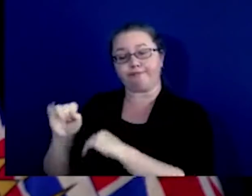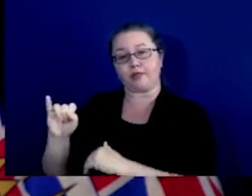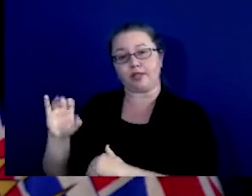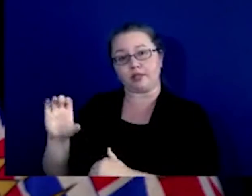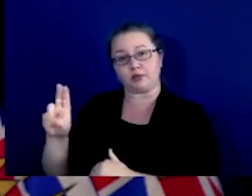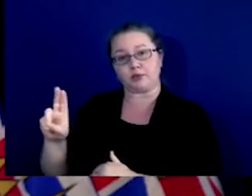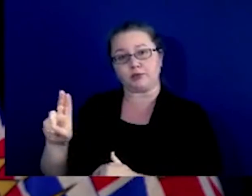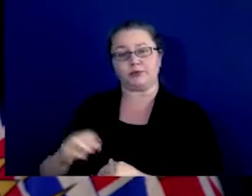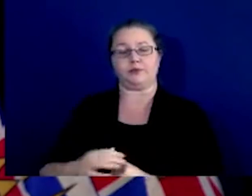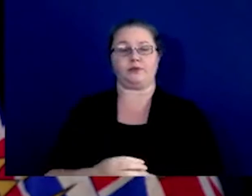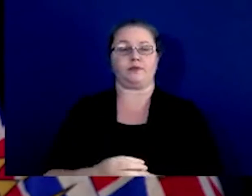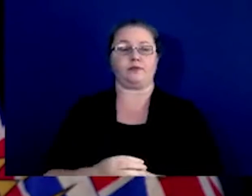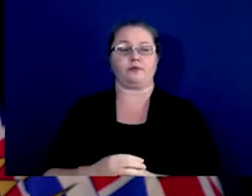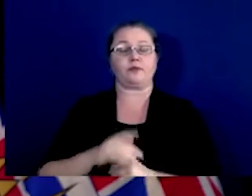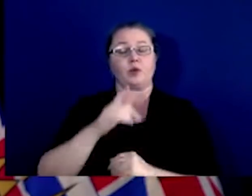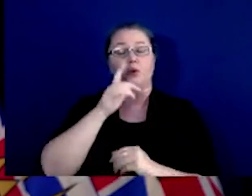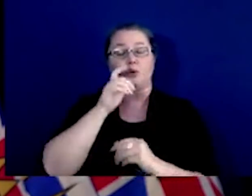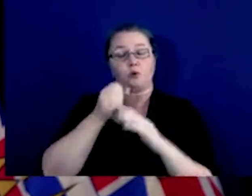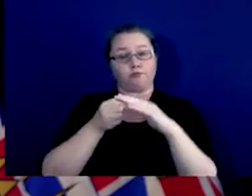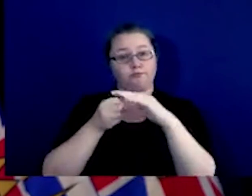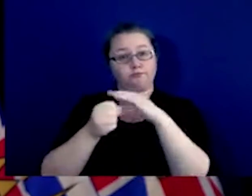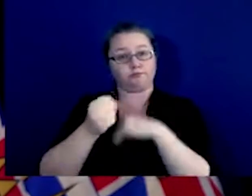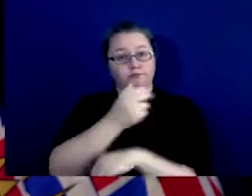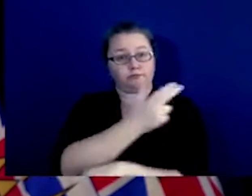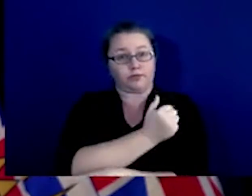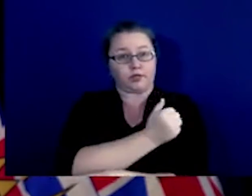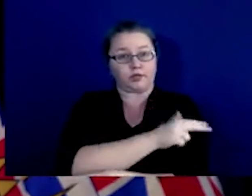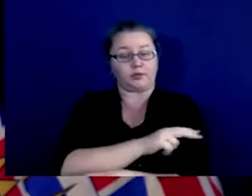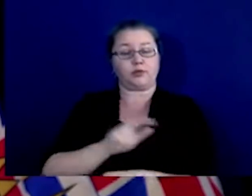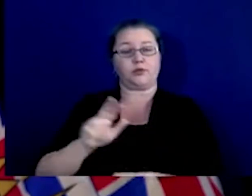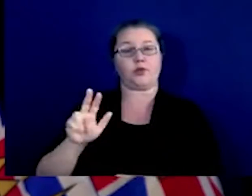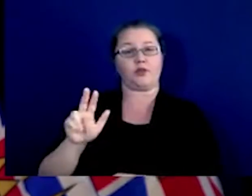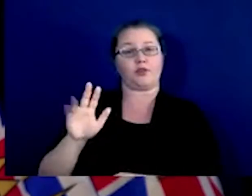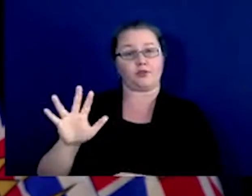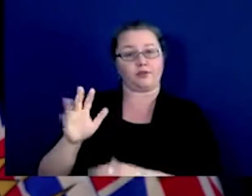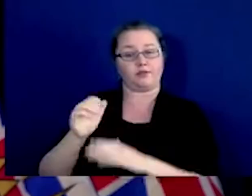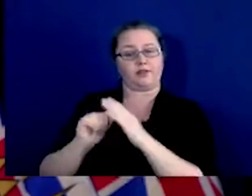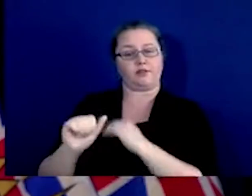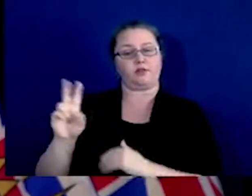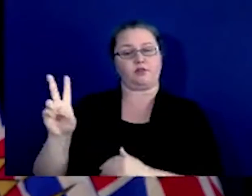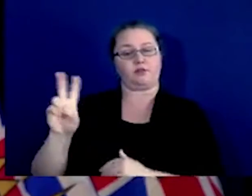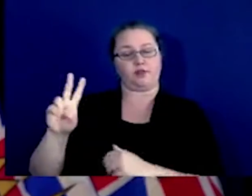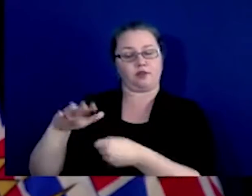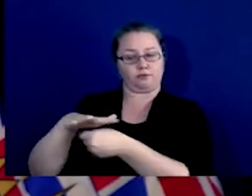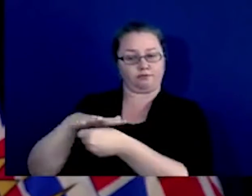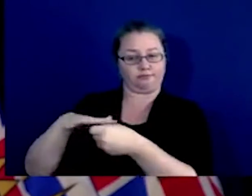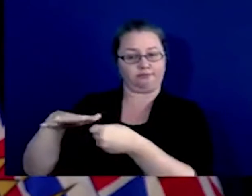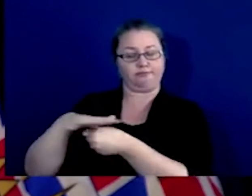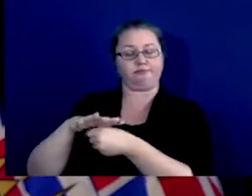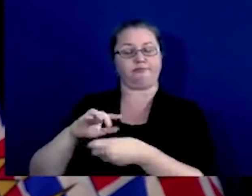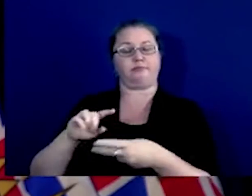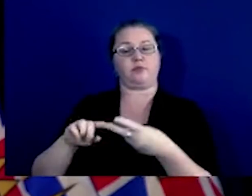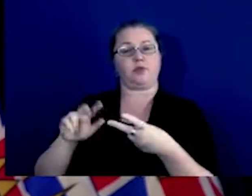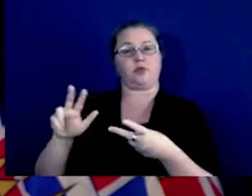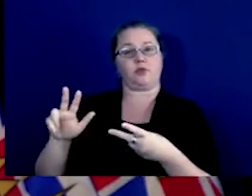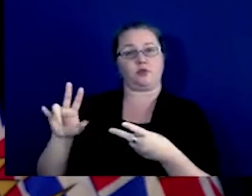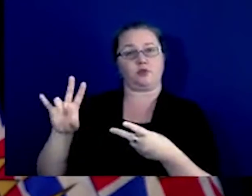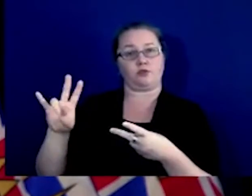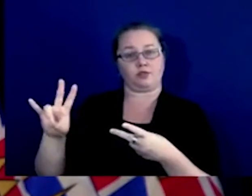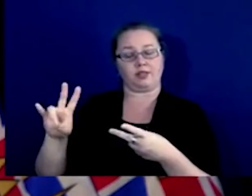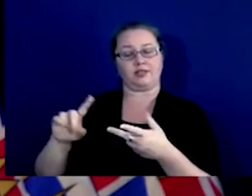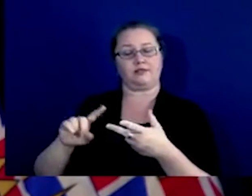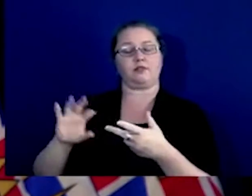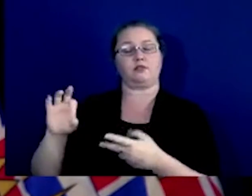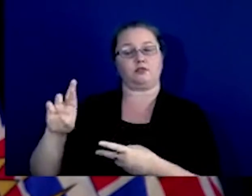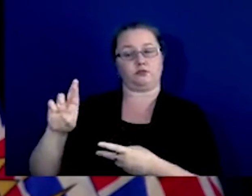to this person's family and to their community, and we all express our condolences for